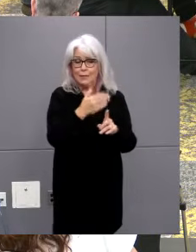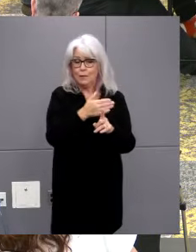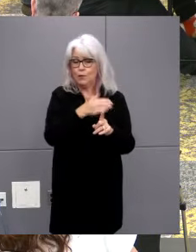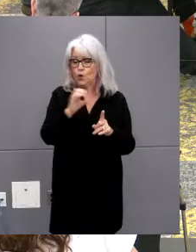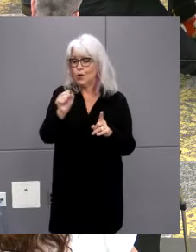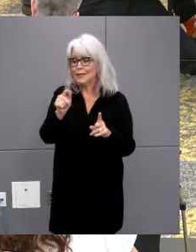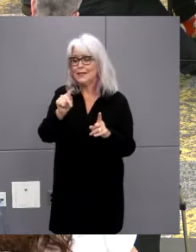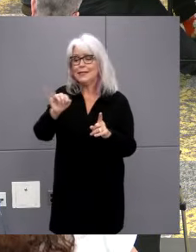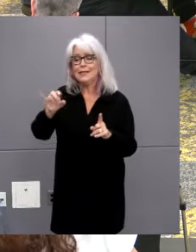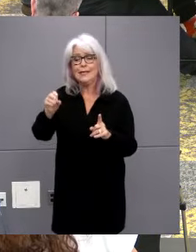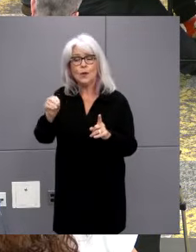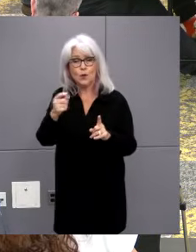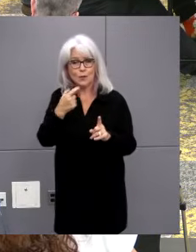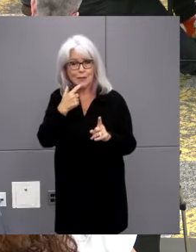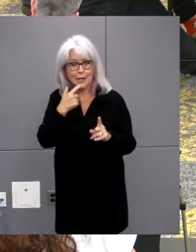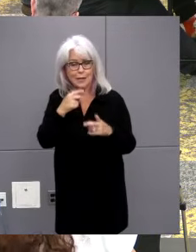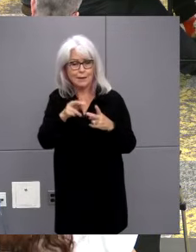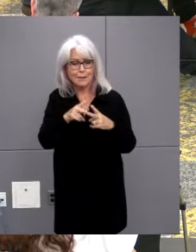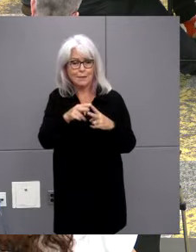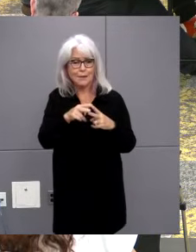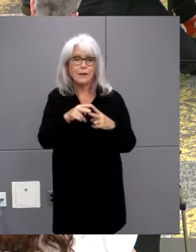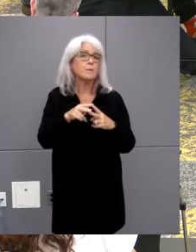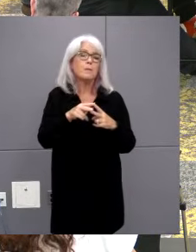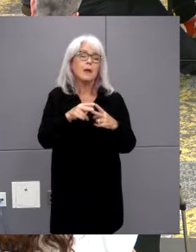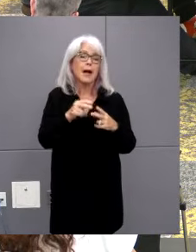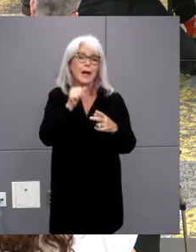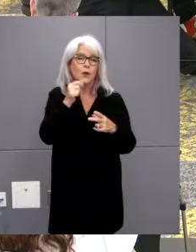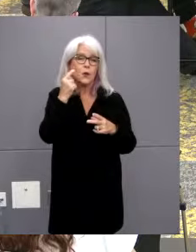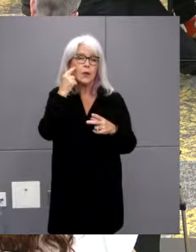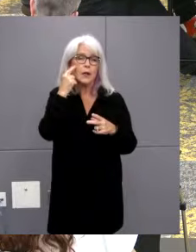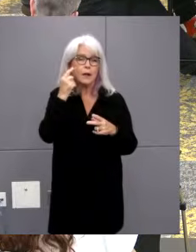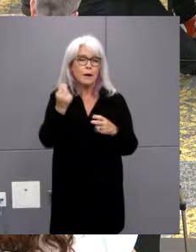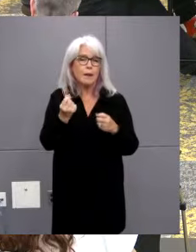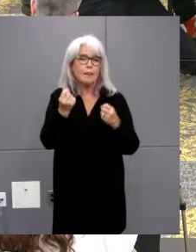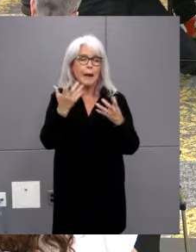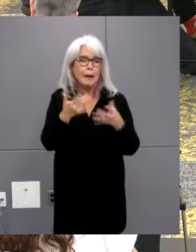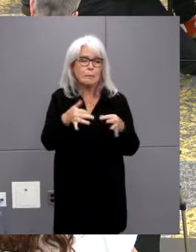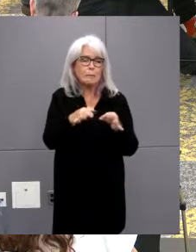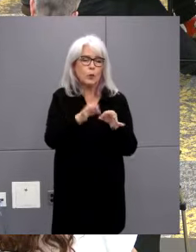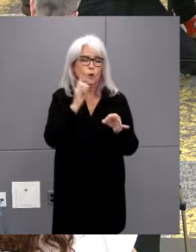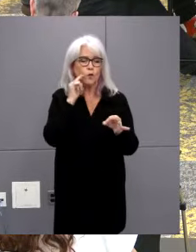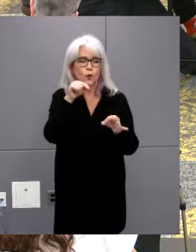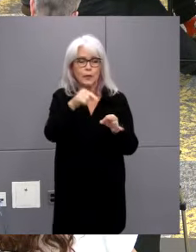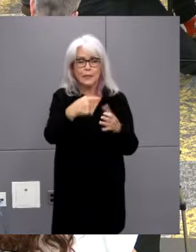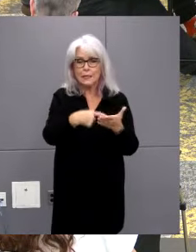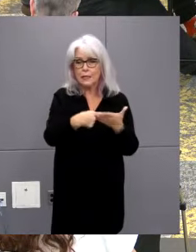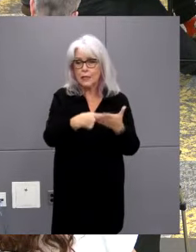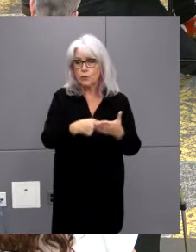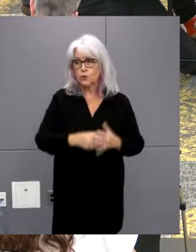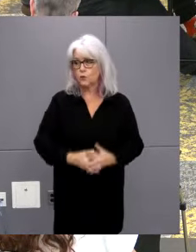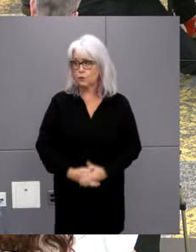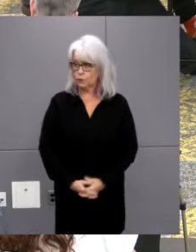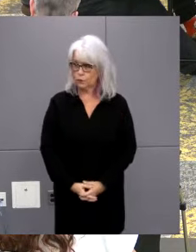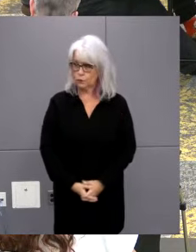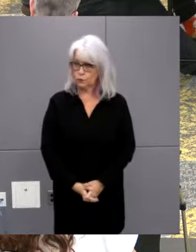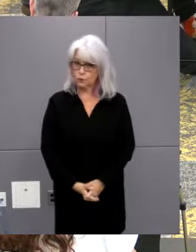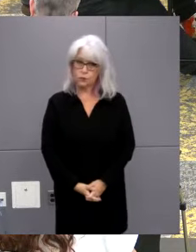don't think our much rises or falls on this discussion.